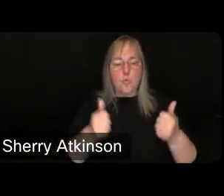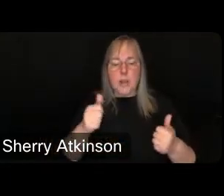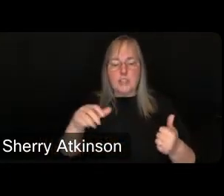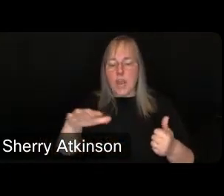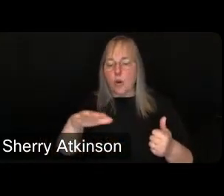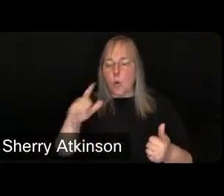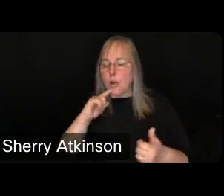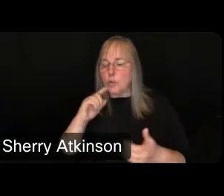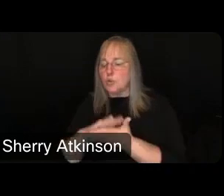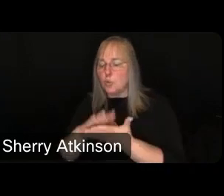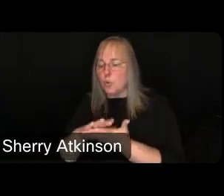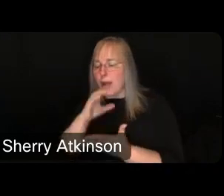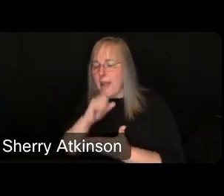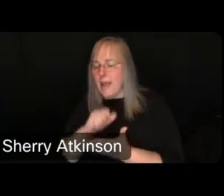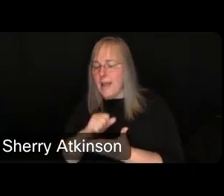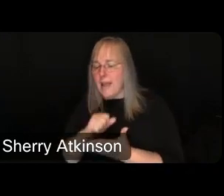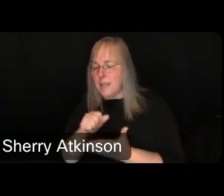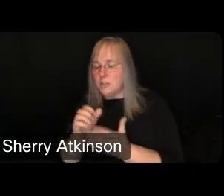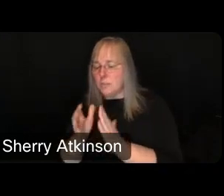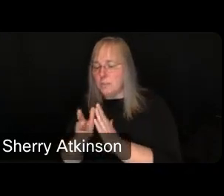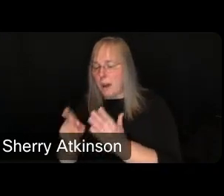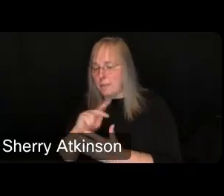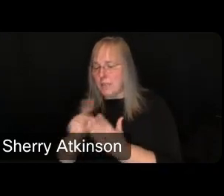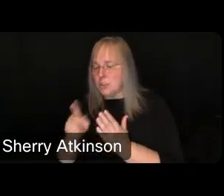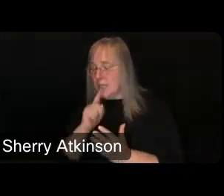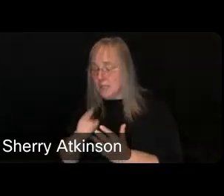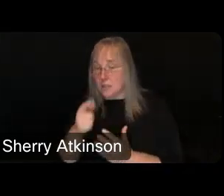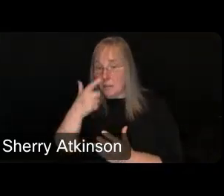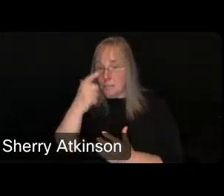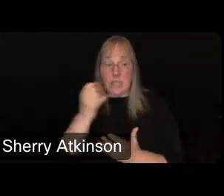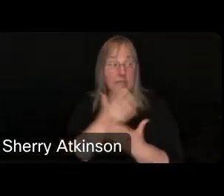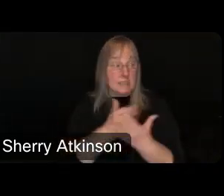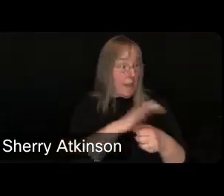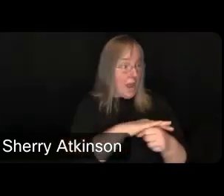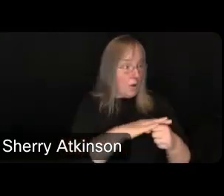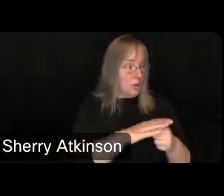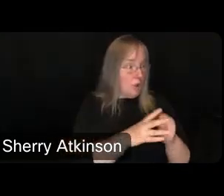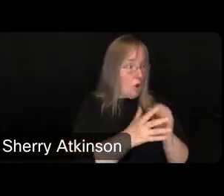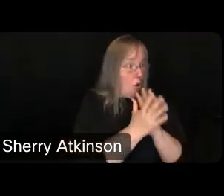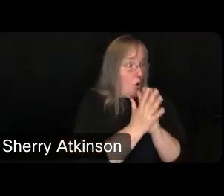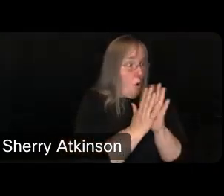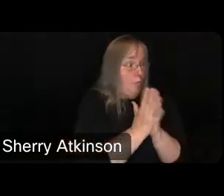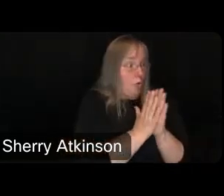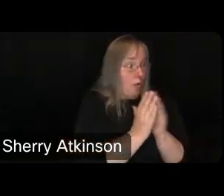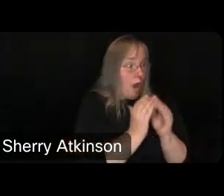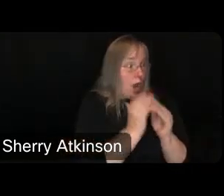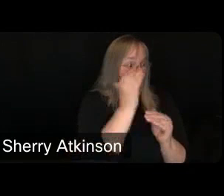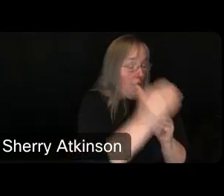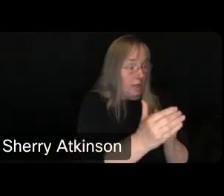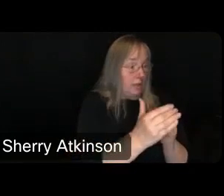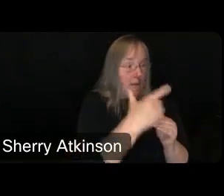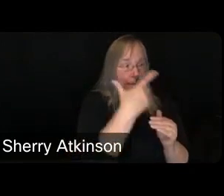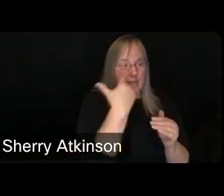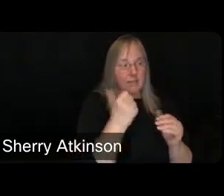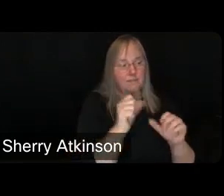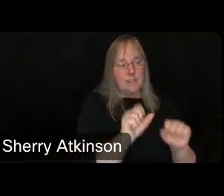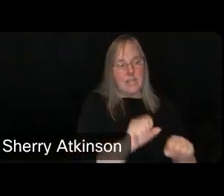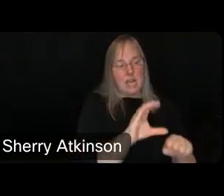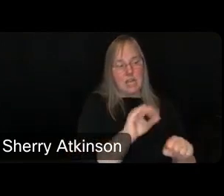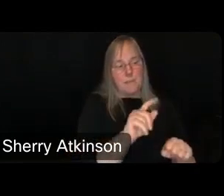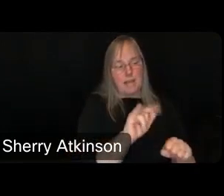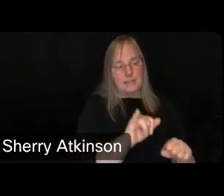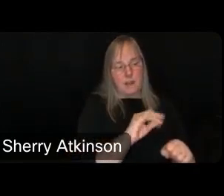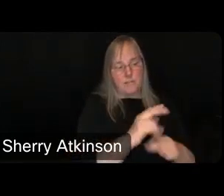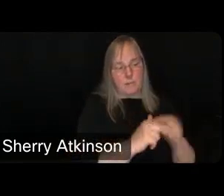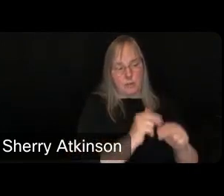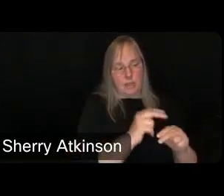is overcrowding because of the capacity of the buildings, not because of the number of kids necessarily directly. Does